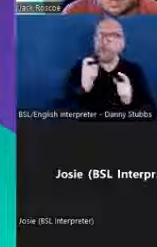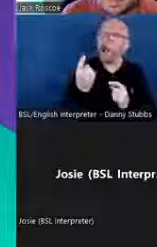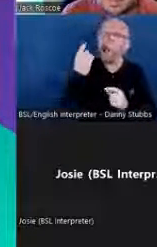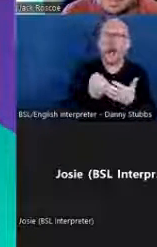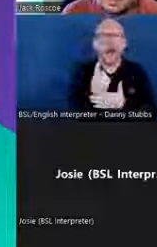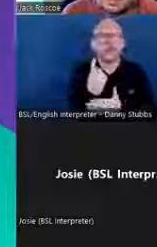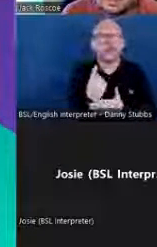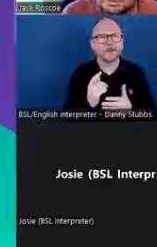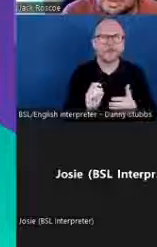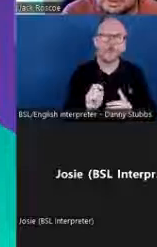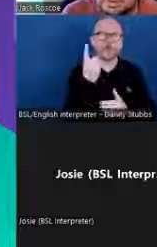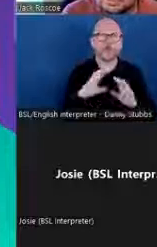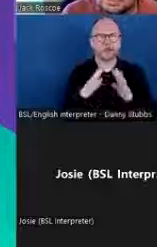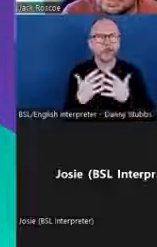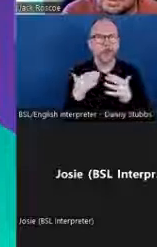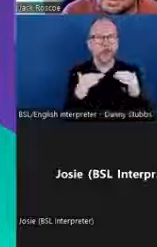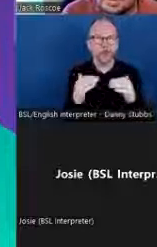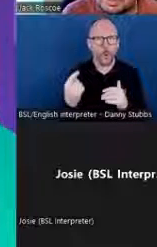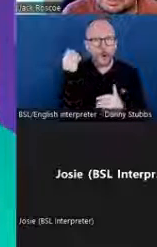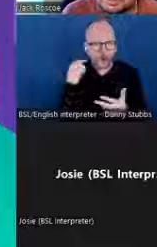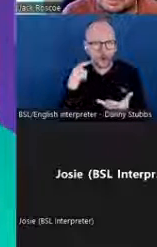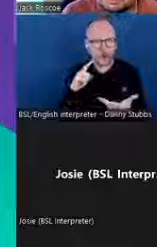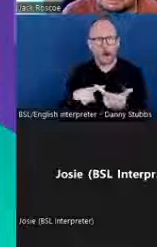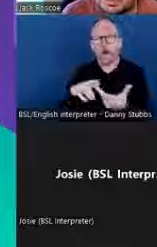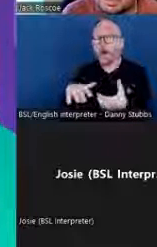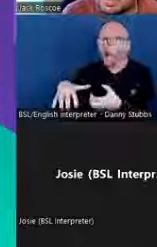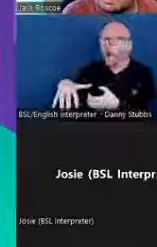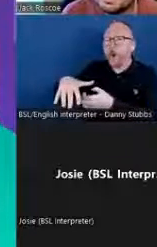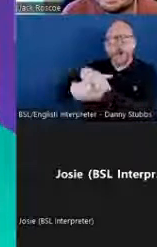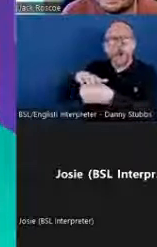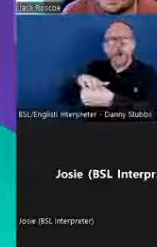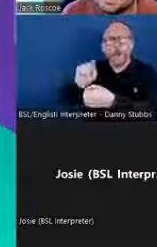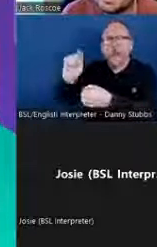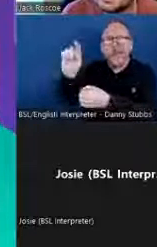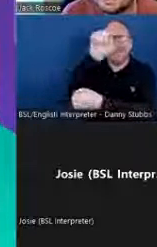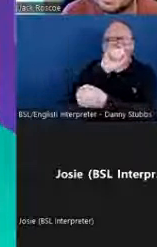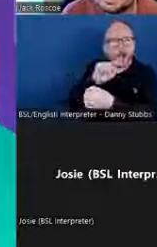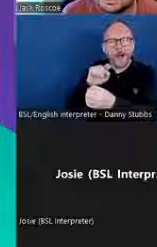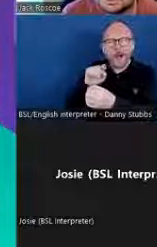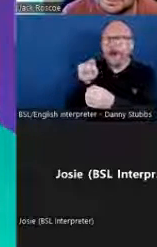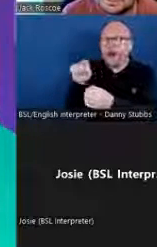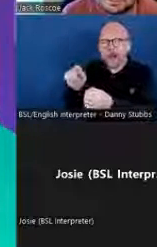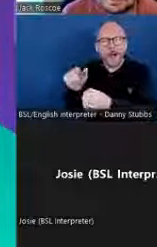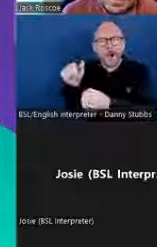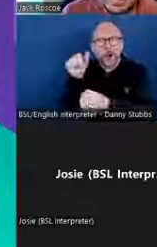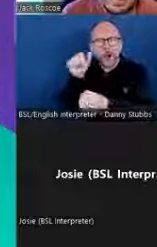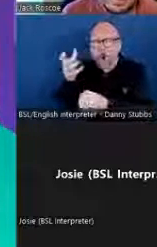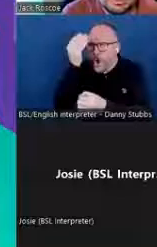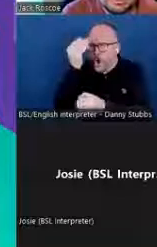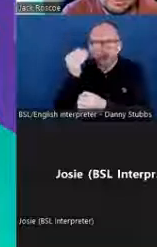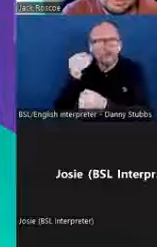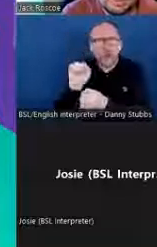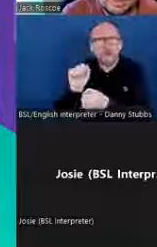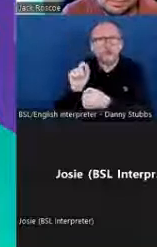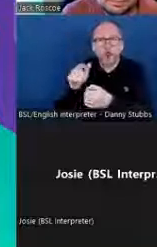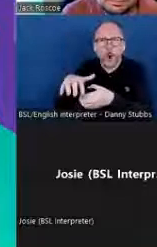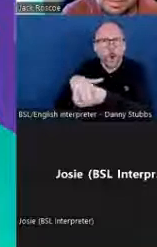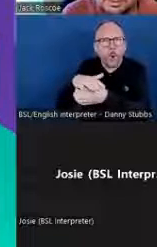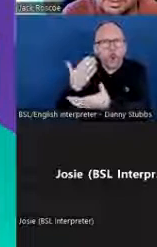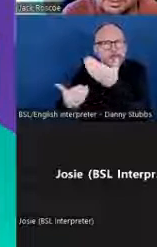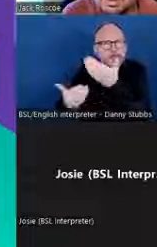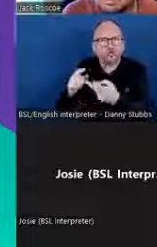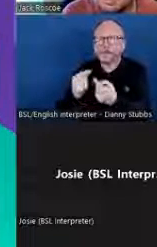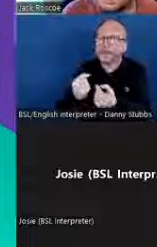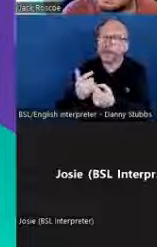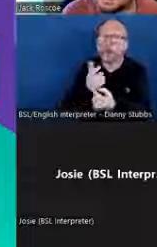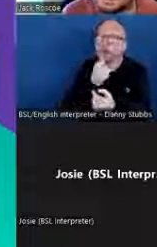and of the history of the local area and the people from that area who fought and died in the war. And then